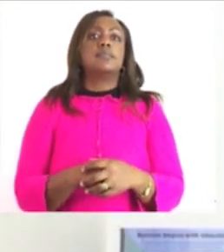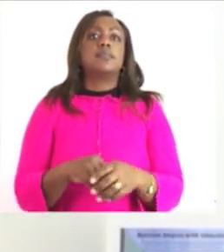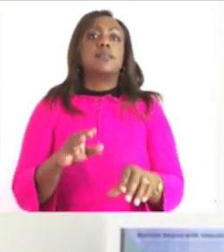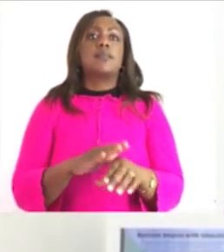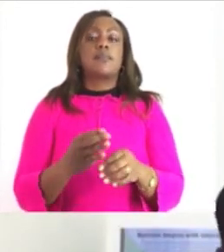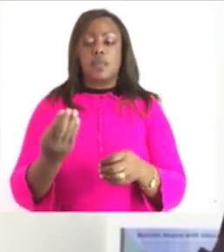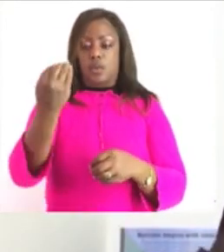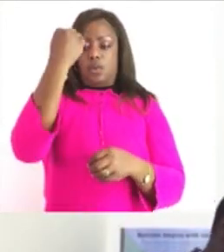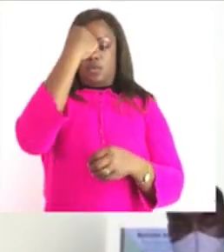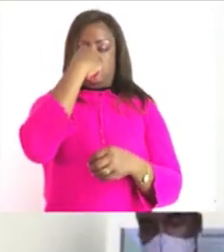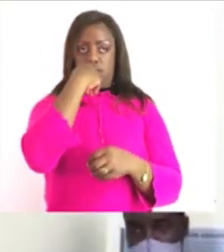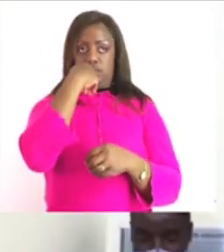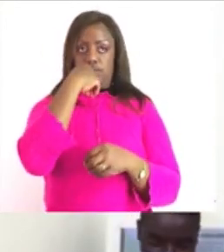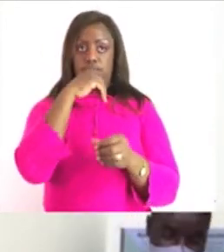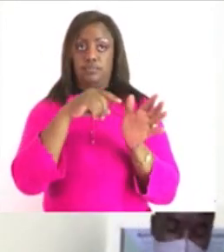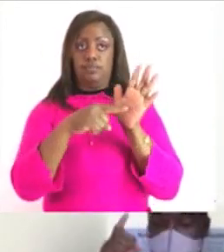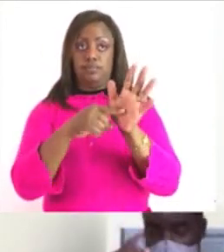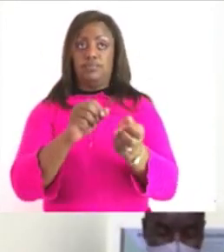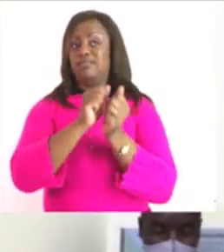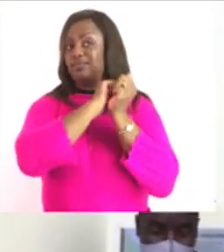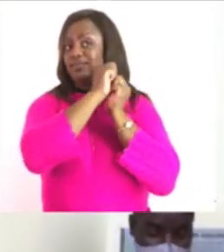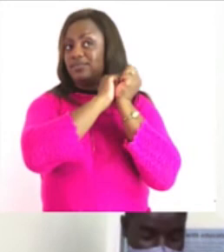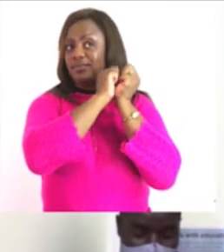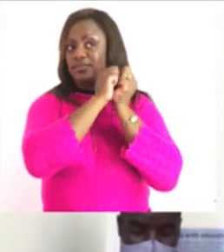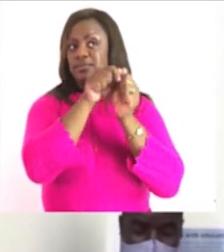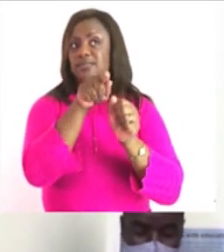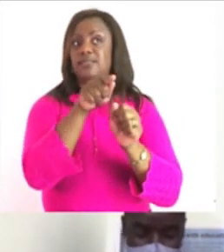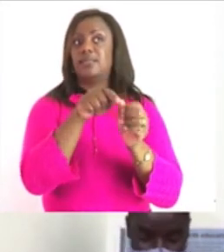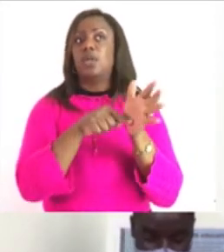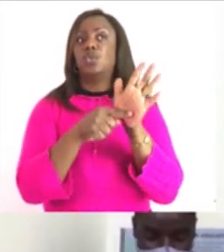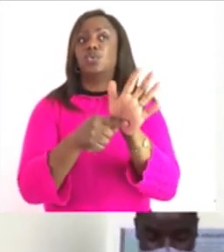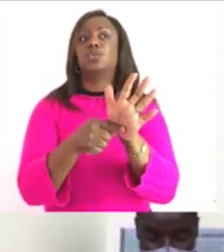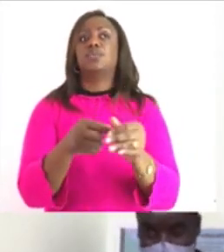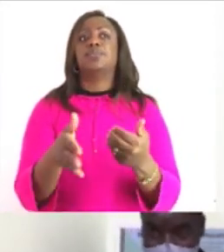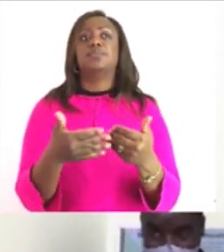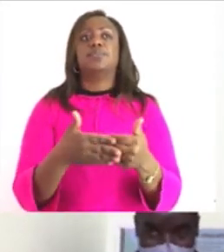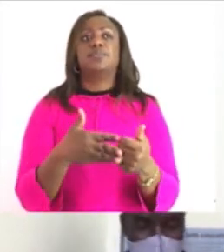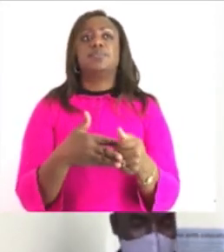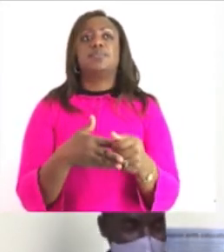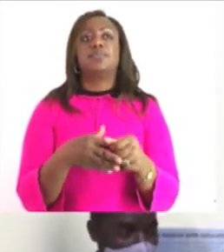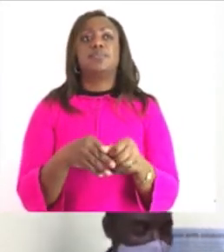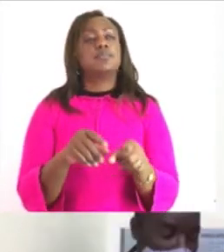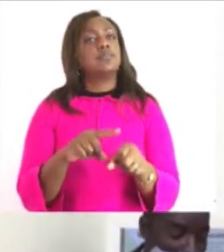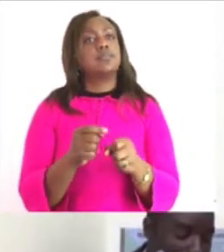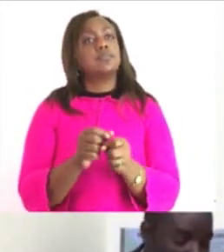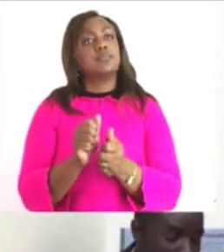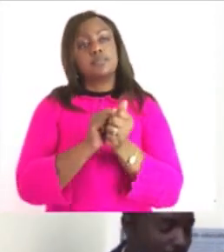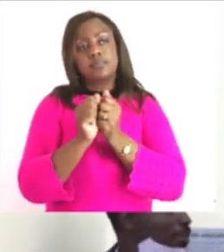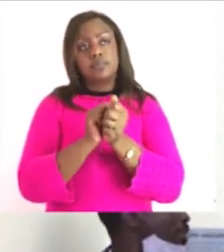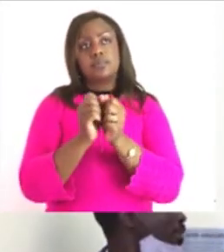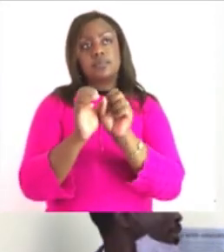air in, which is inhalation process, okay? Excuse, I have to remove my mask a little bit because I'm doing this explanation.